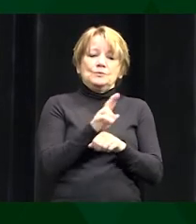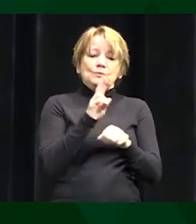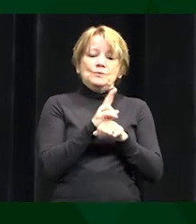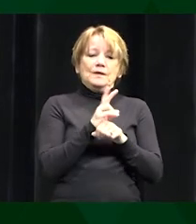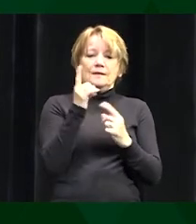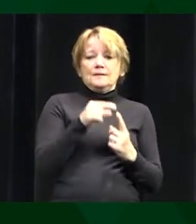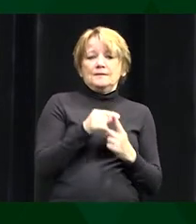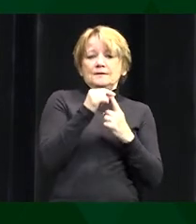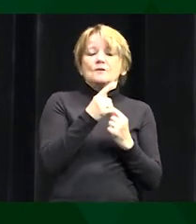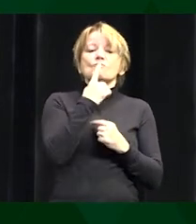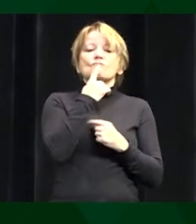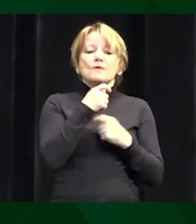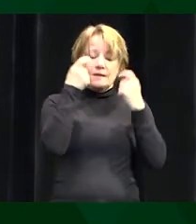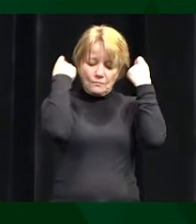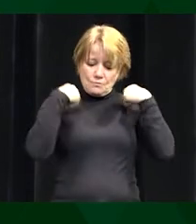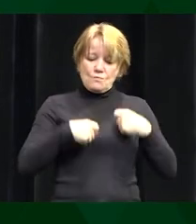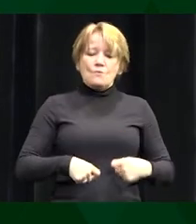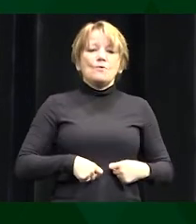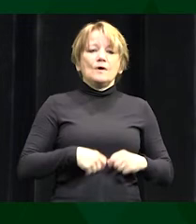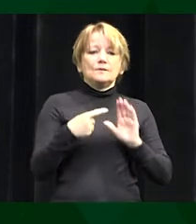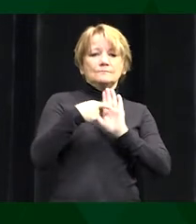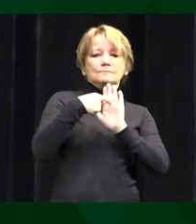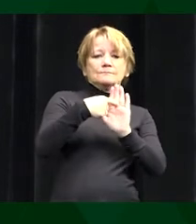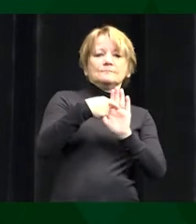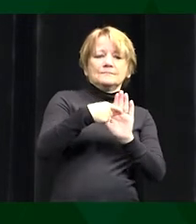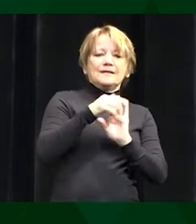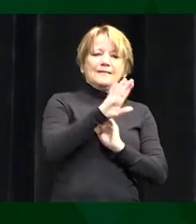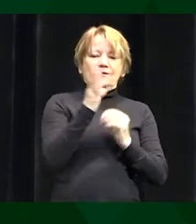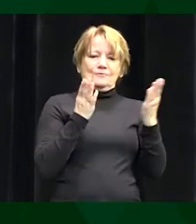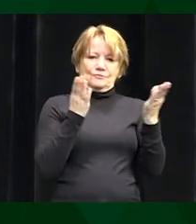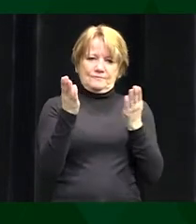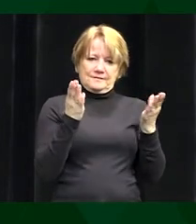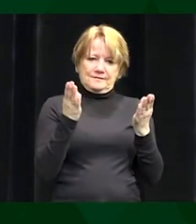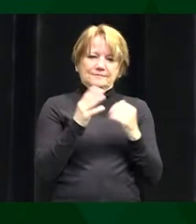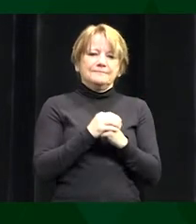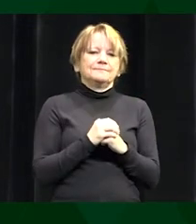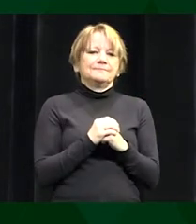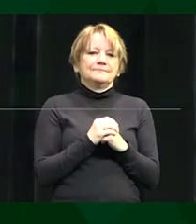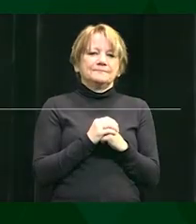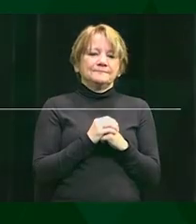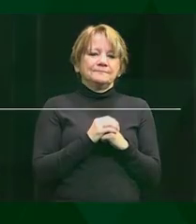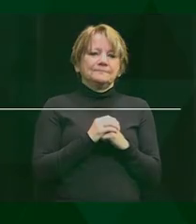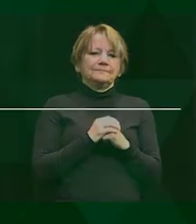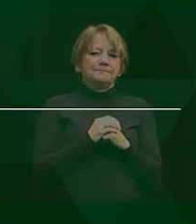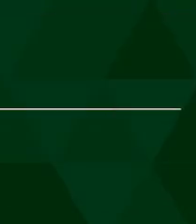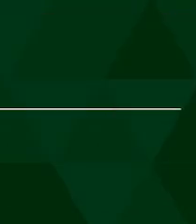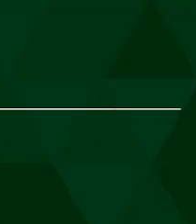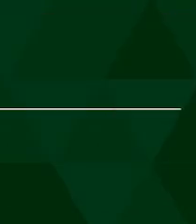entitled to where the distinctive red cord which symbolizes their